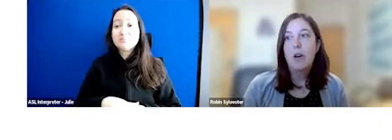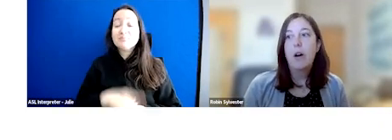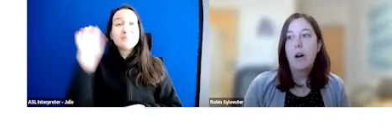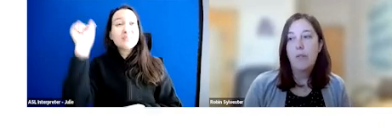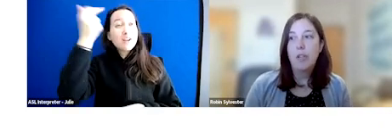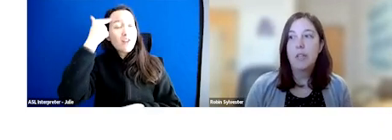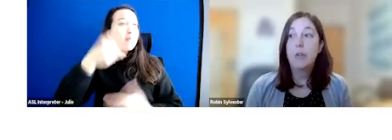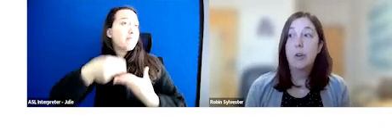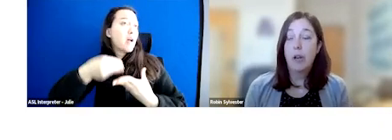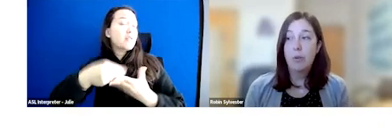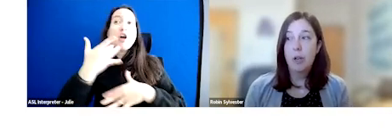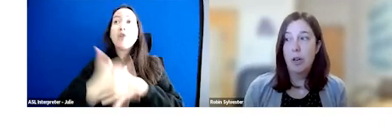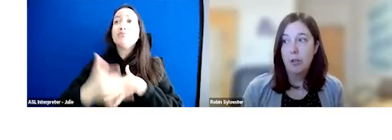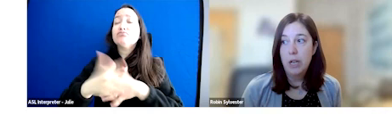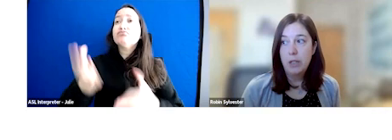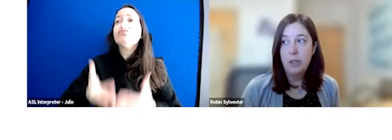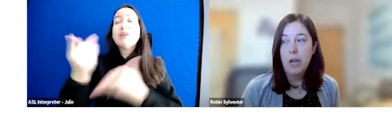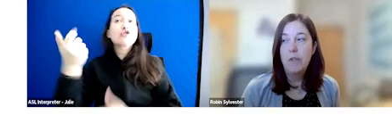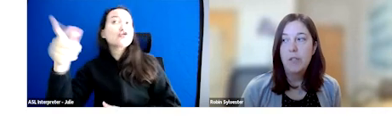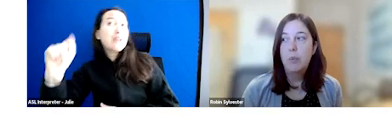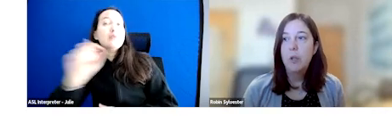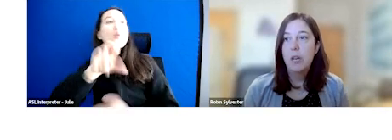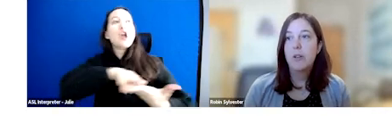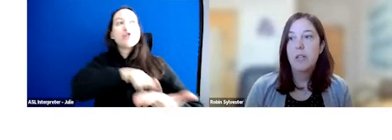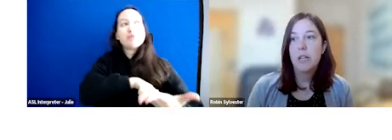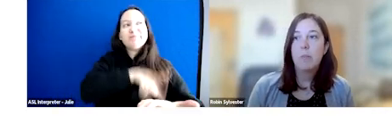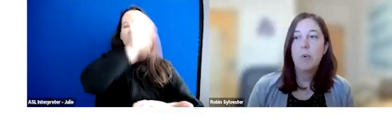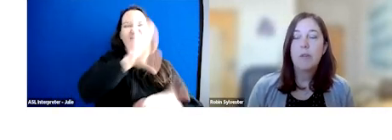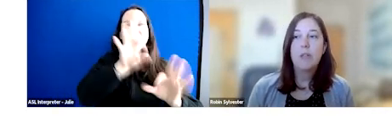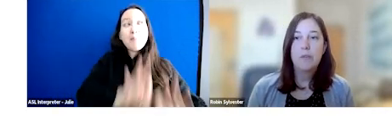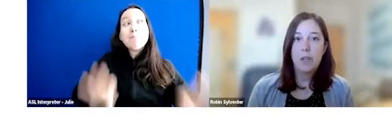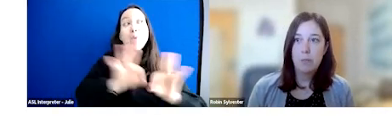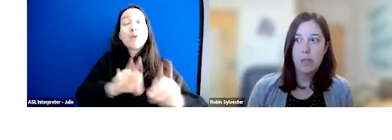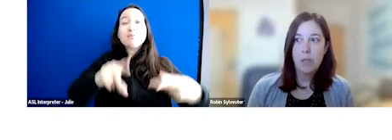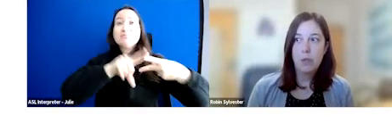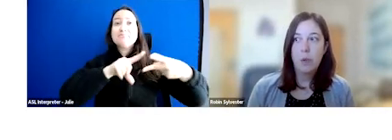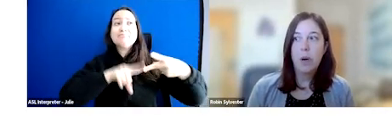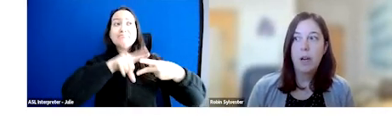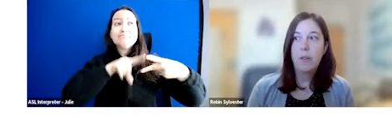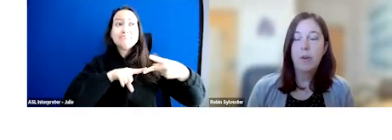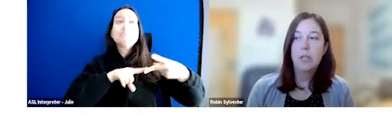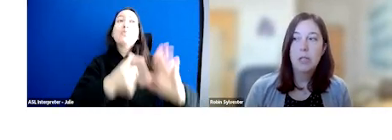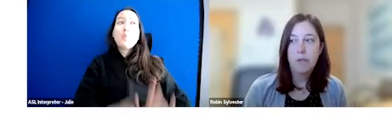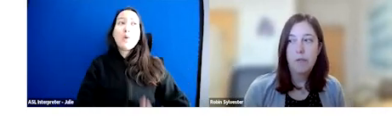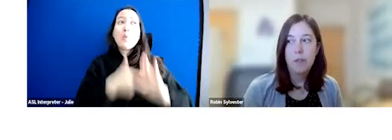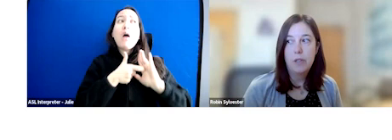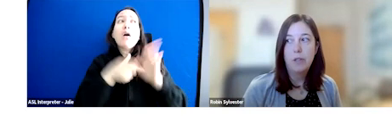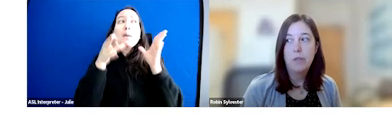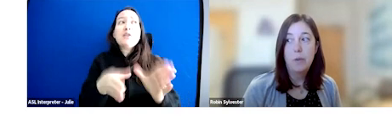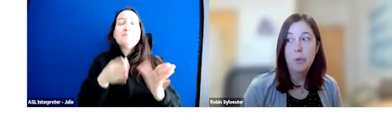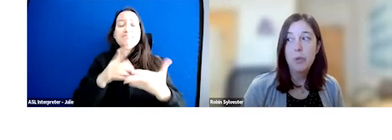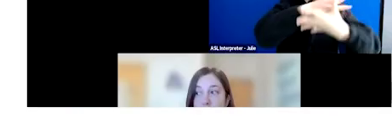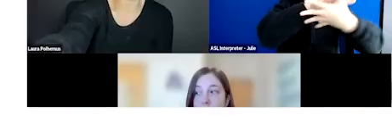is offered as either a grant or a contract. However, it's important to understand that both of these funding methods require the grantee to fulfill